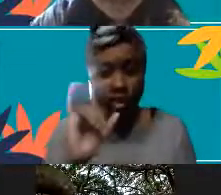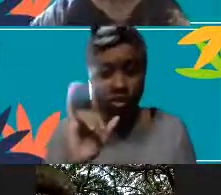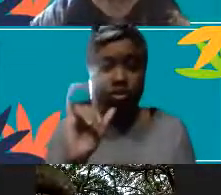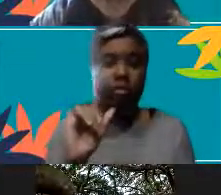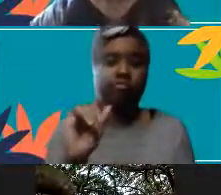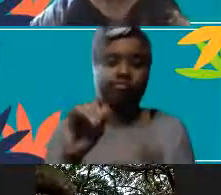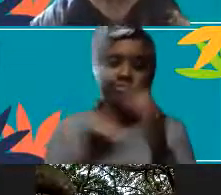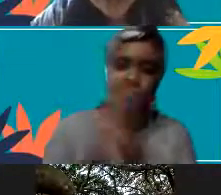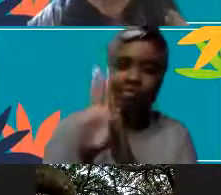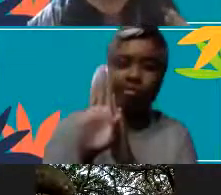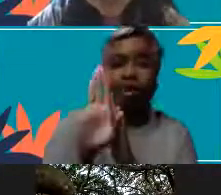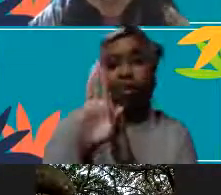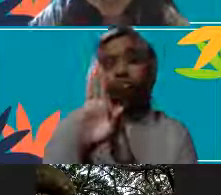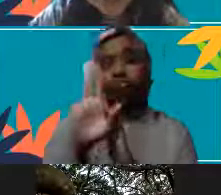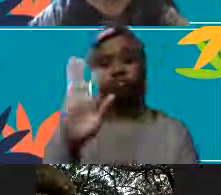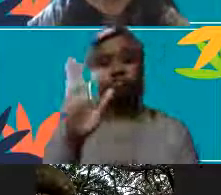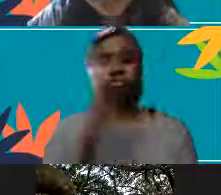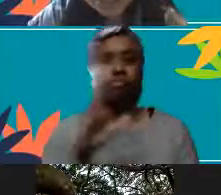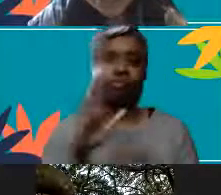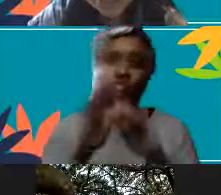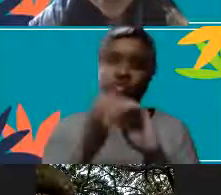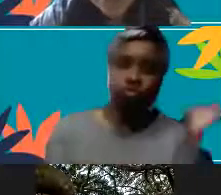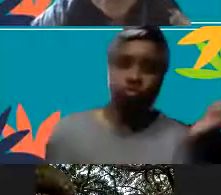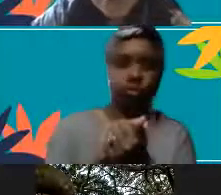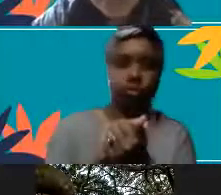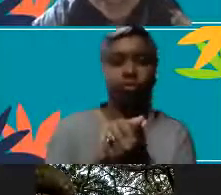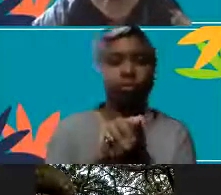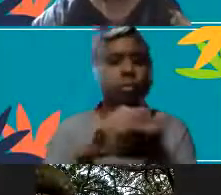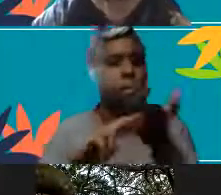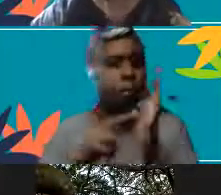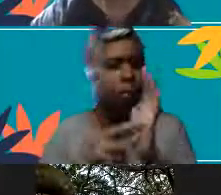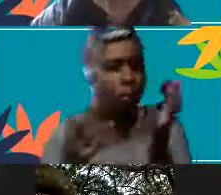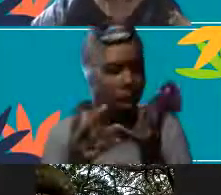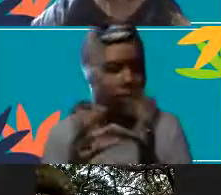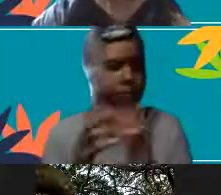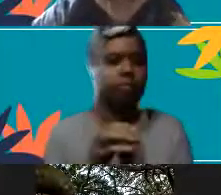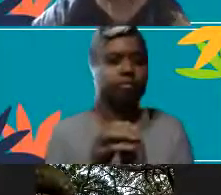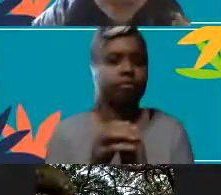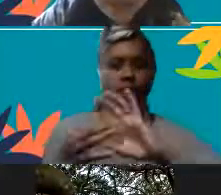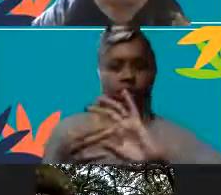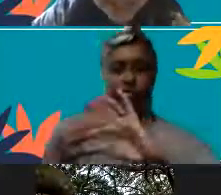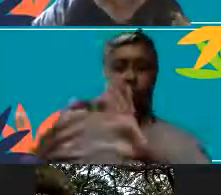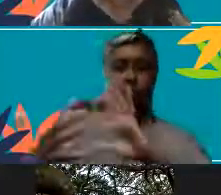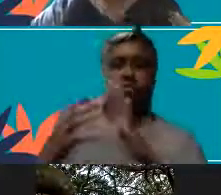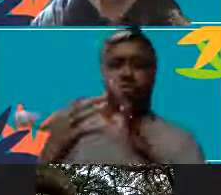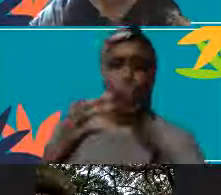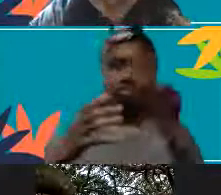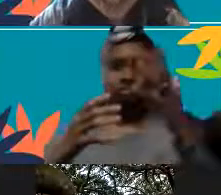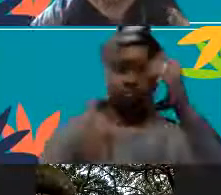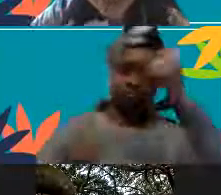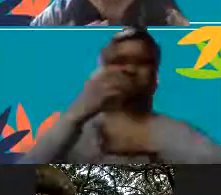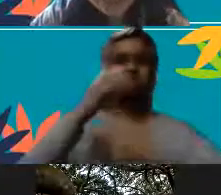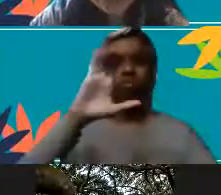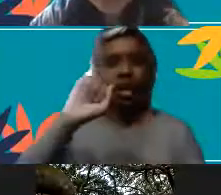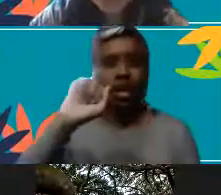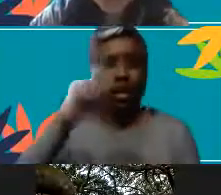feminist economic alternative means moving away from extractive capitalism that sees no boundaries and